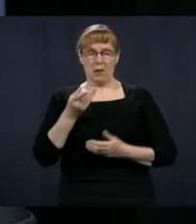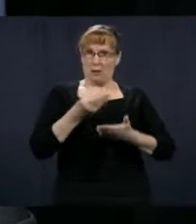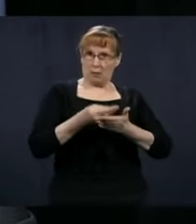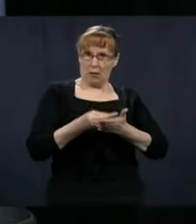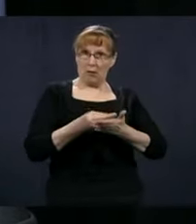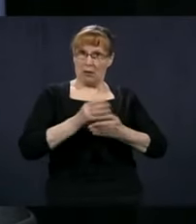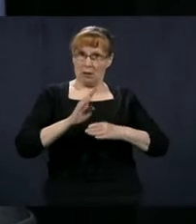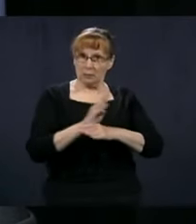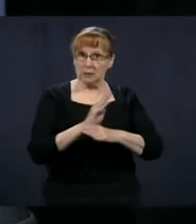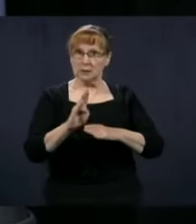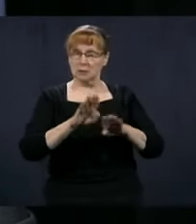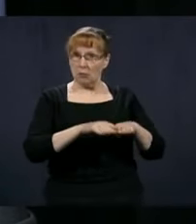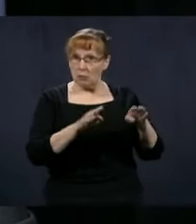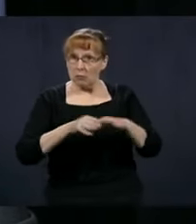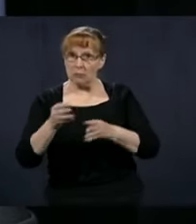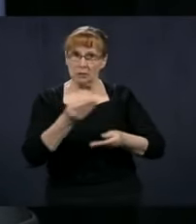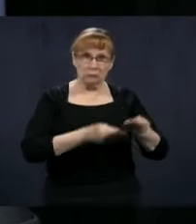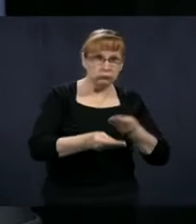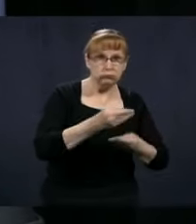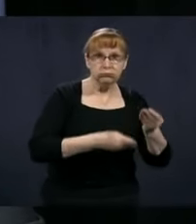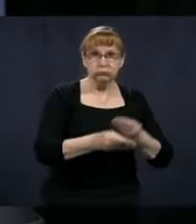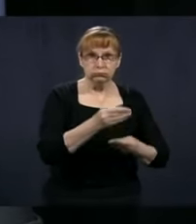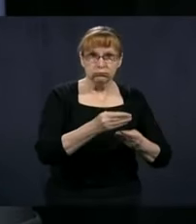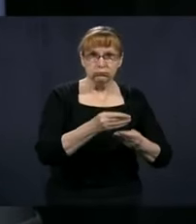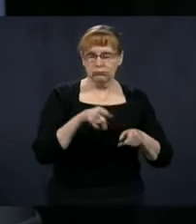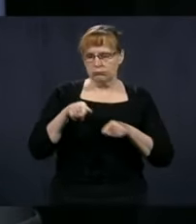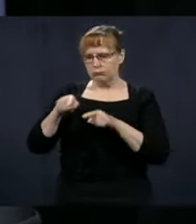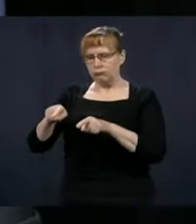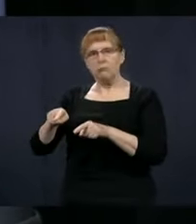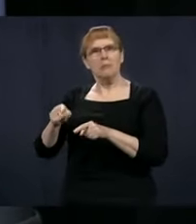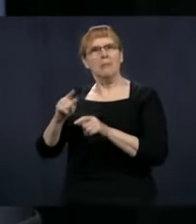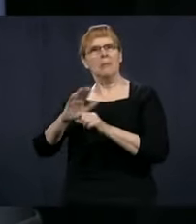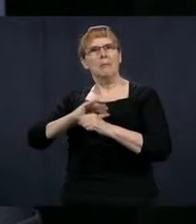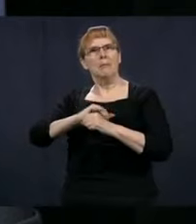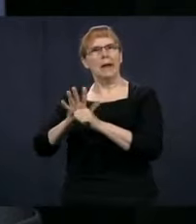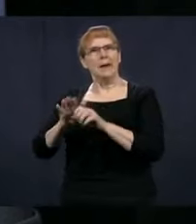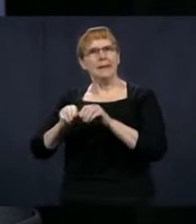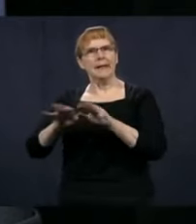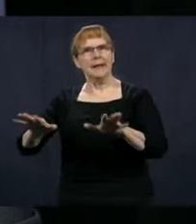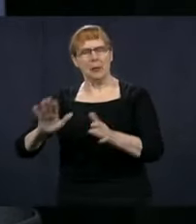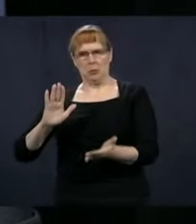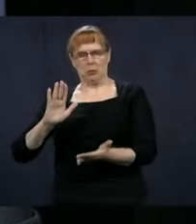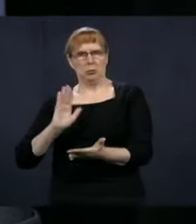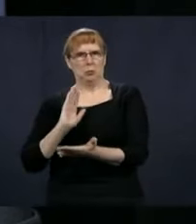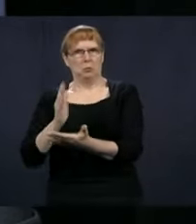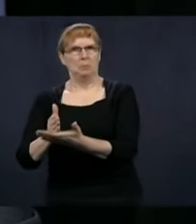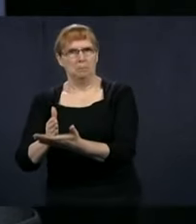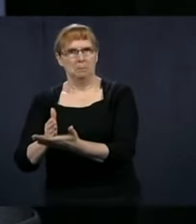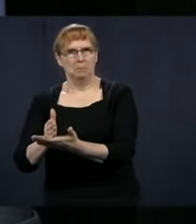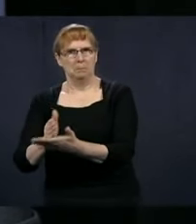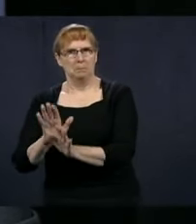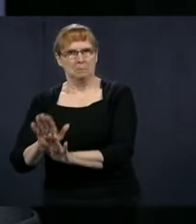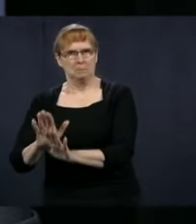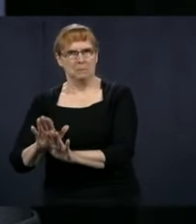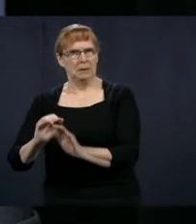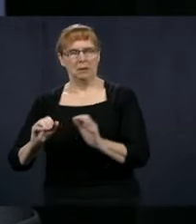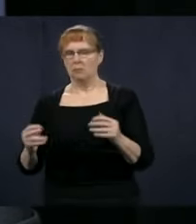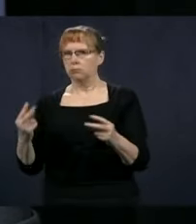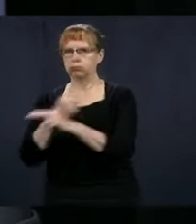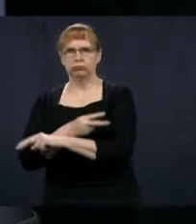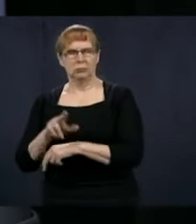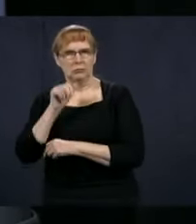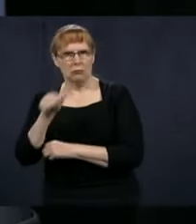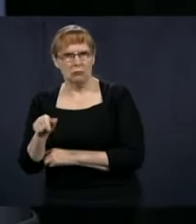so without restarting the pandemic. To stop the pandemic, we must prepare